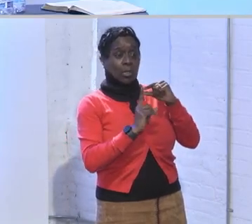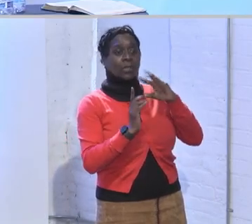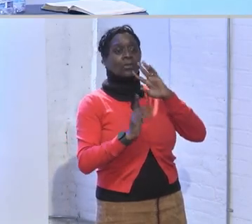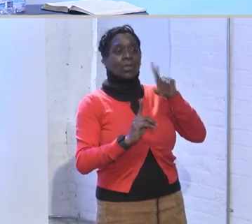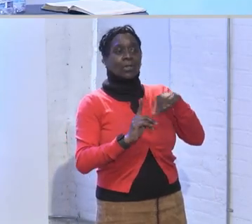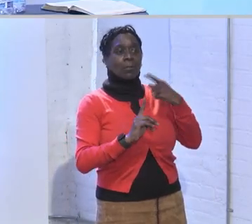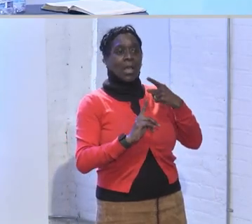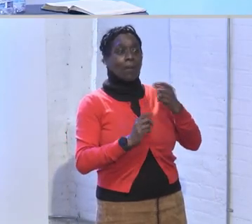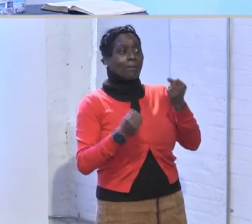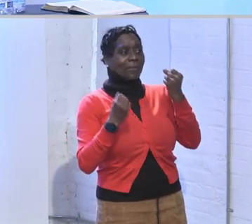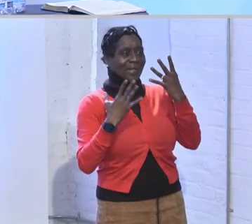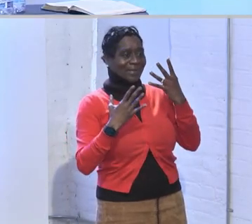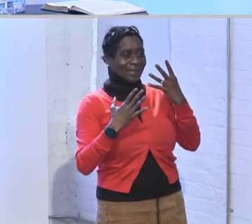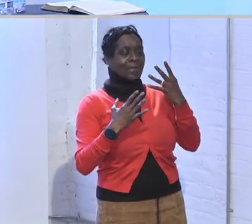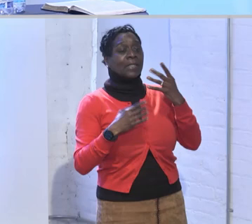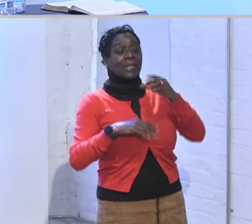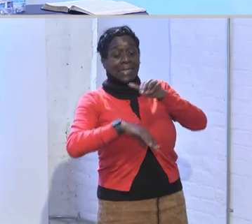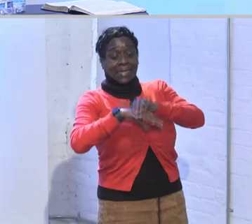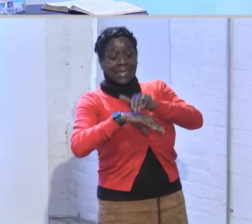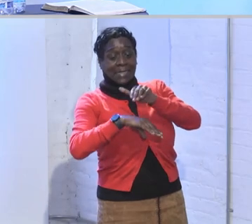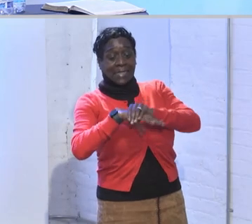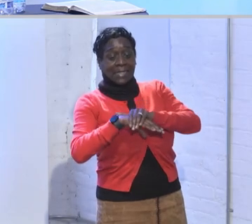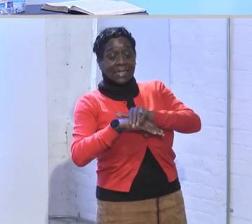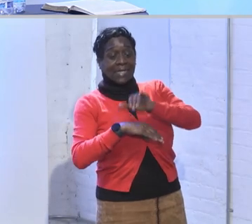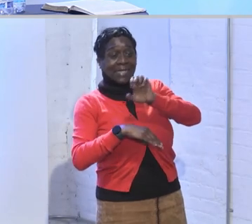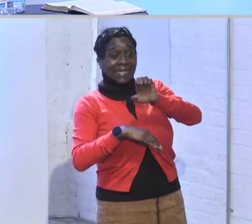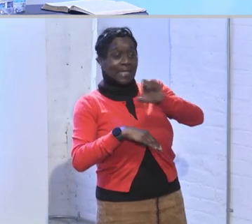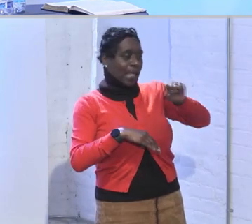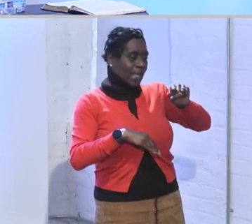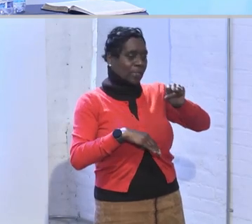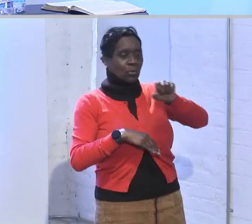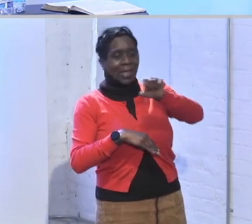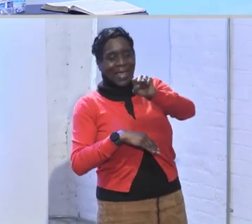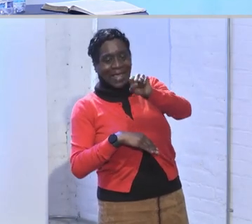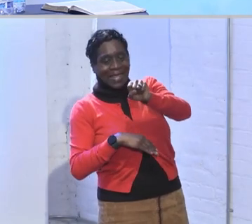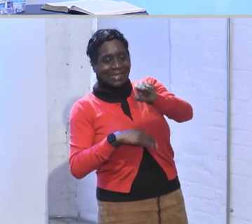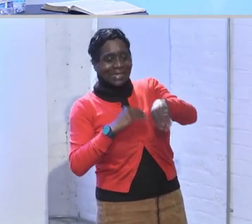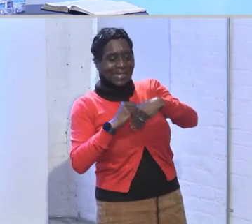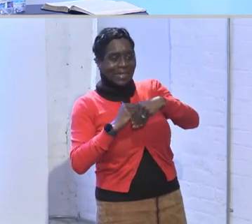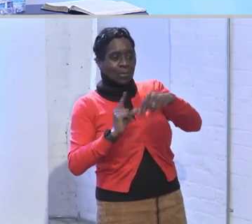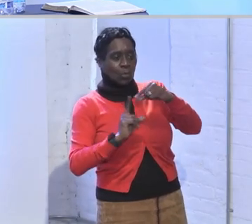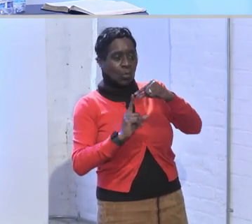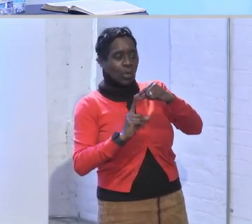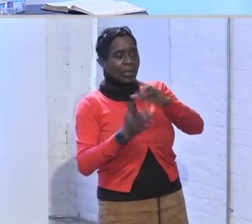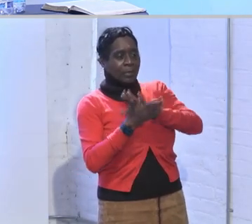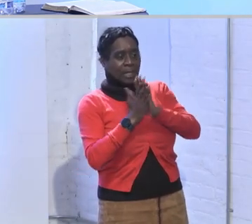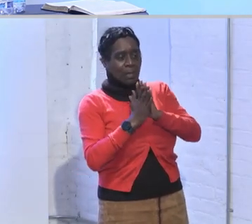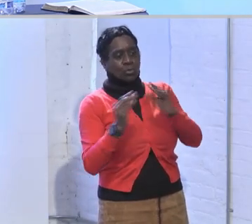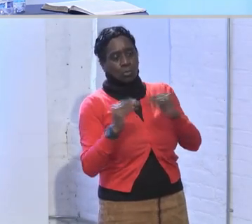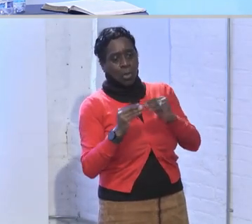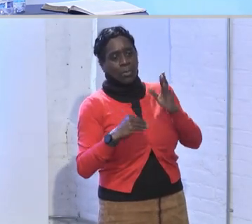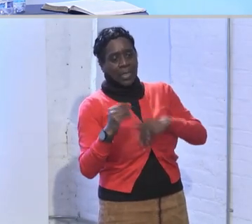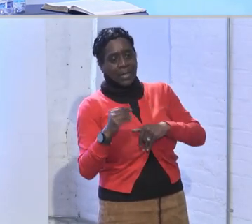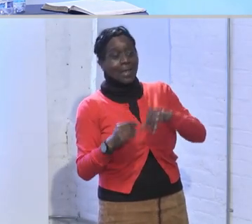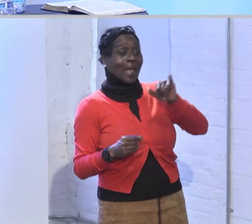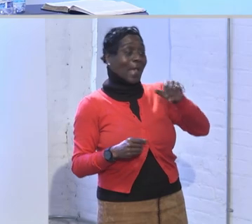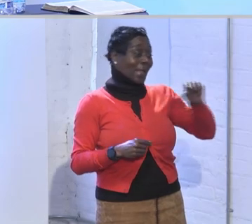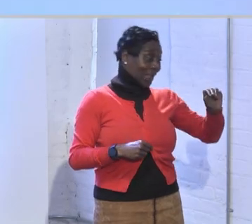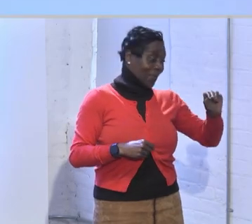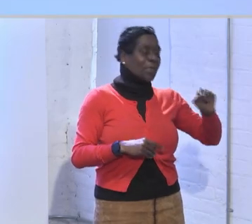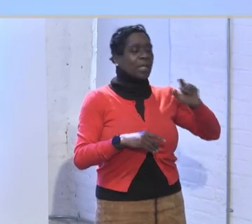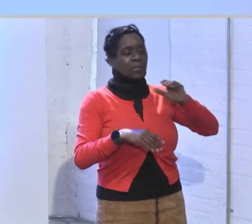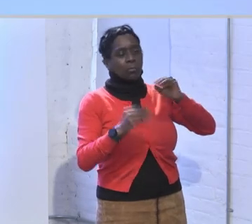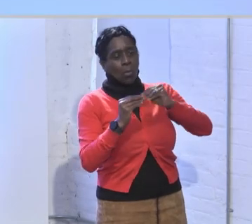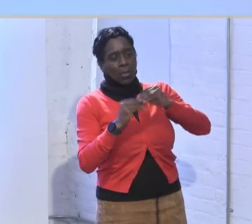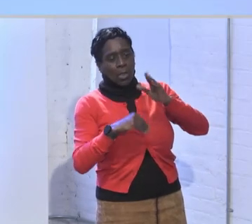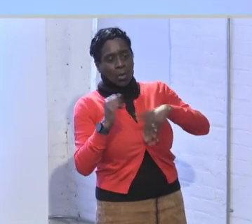of plural. So in English, if you had an ES or an S at the end of the word, it's plural. Well, in Hebrew, if you put an I am, it's plural.